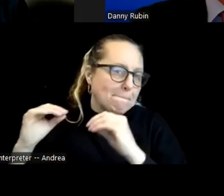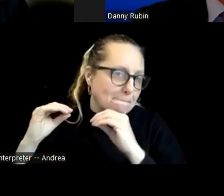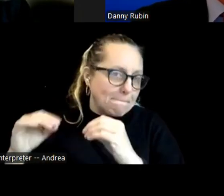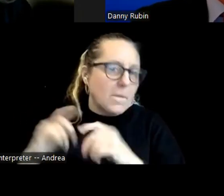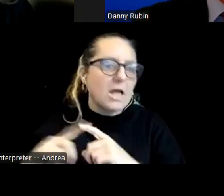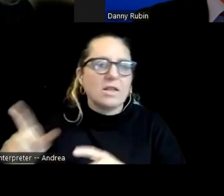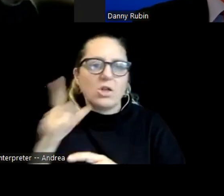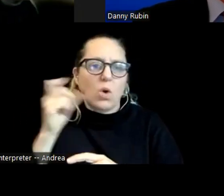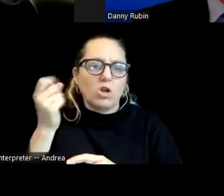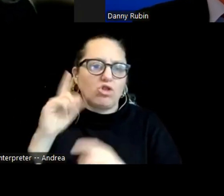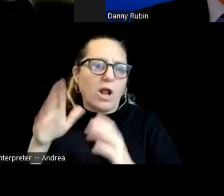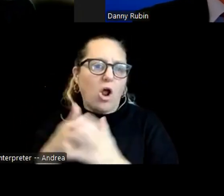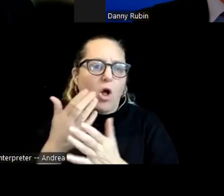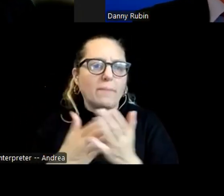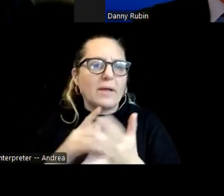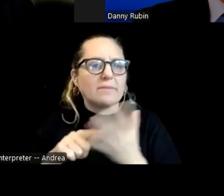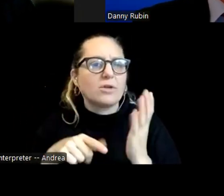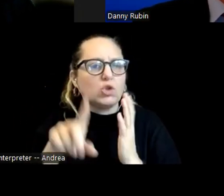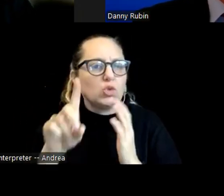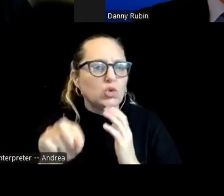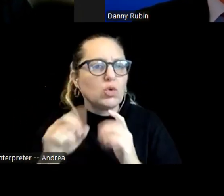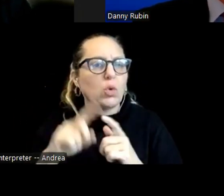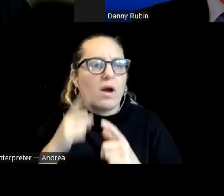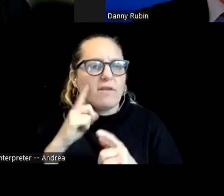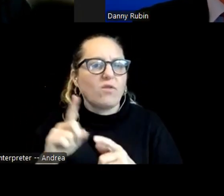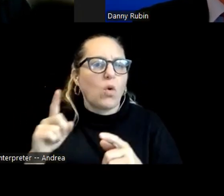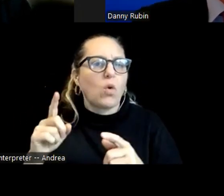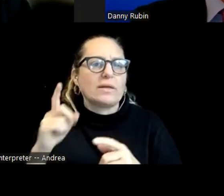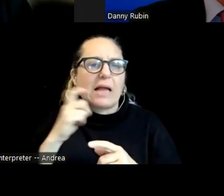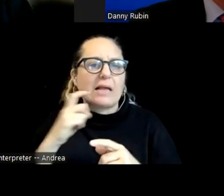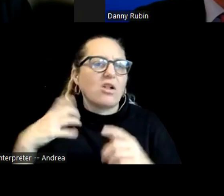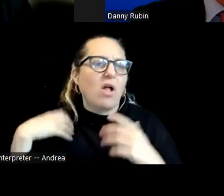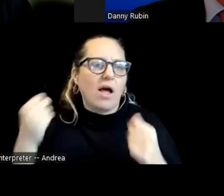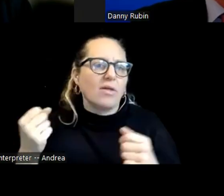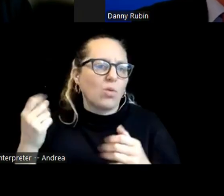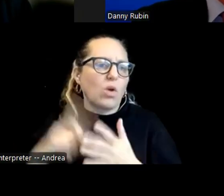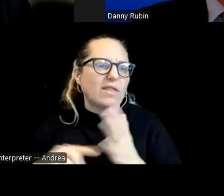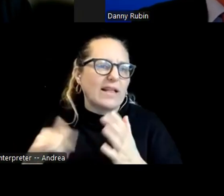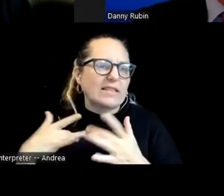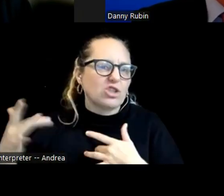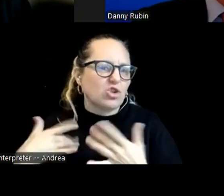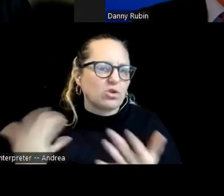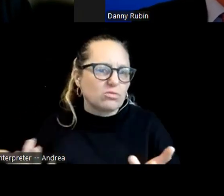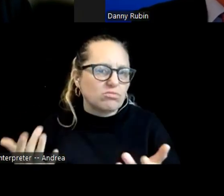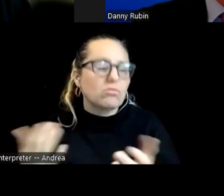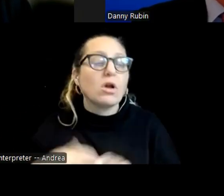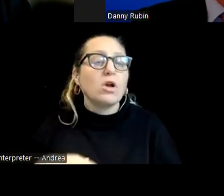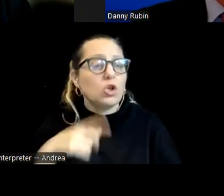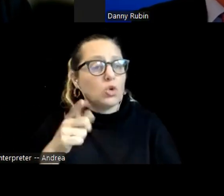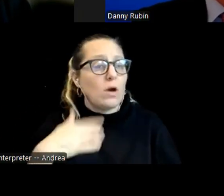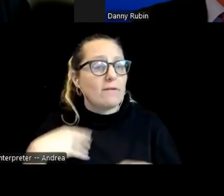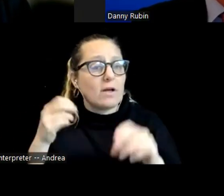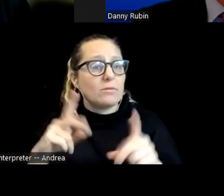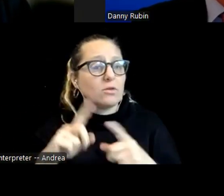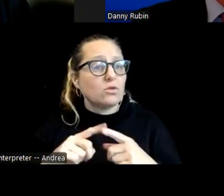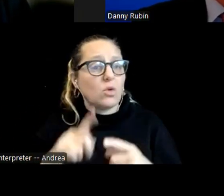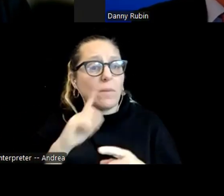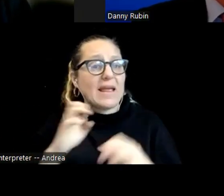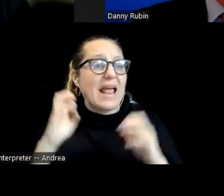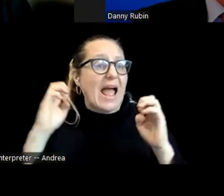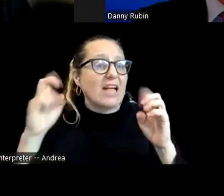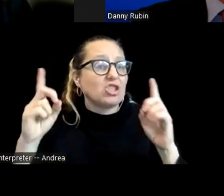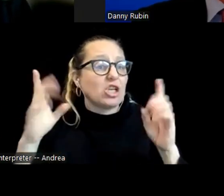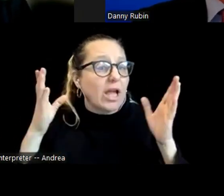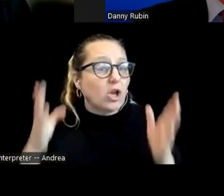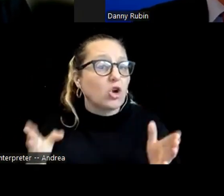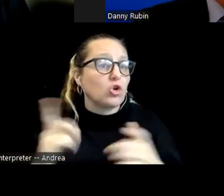of the aspects that you do as far as their dental health is concerned. So you have the opportunity to be an educator